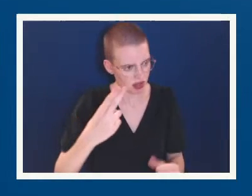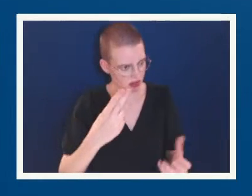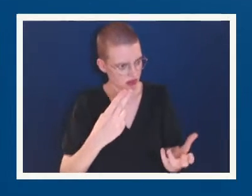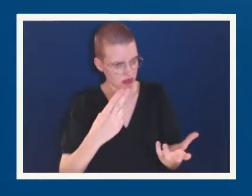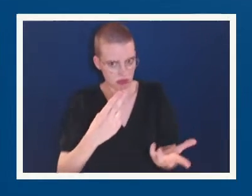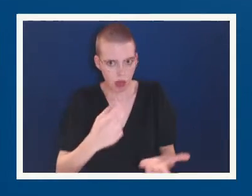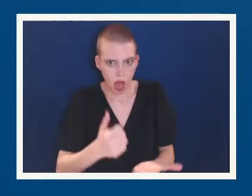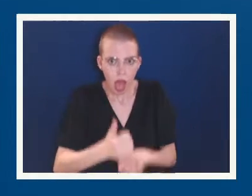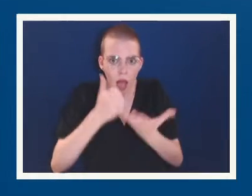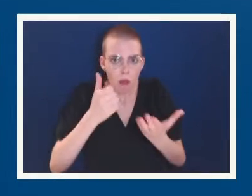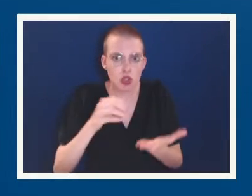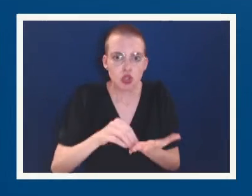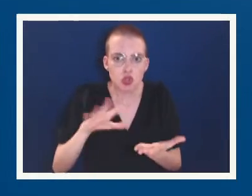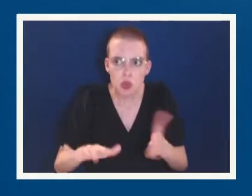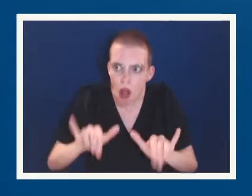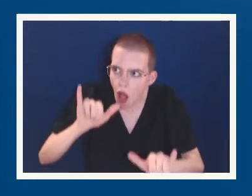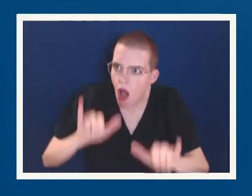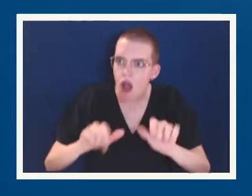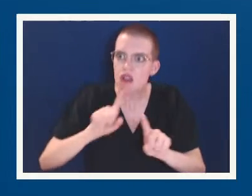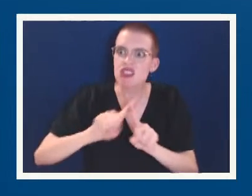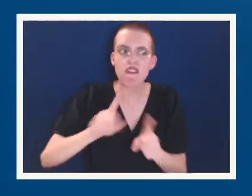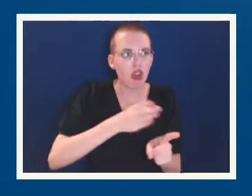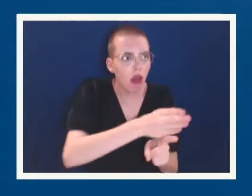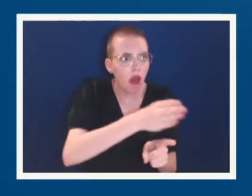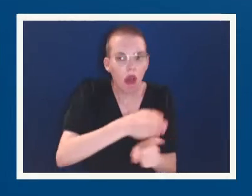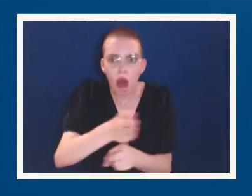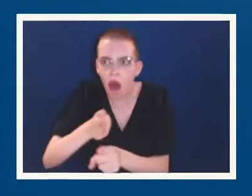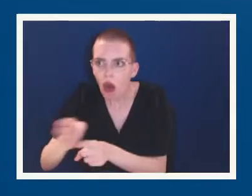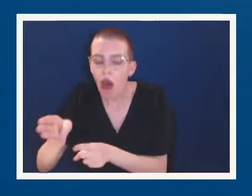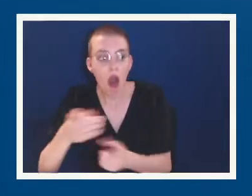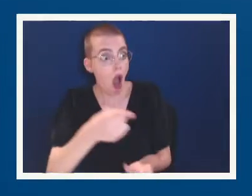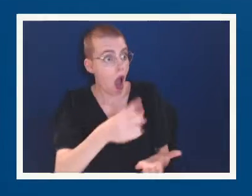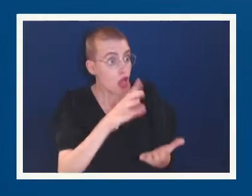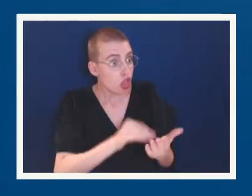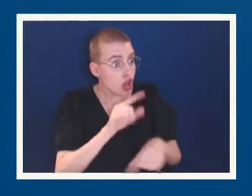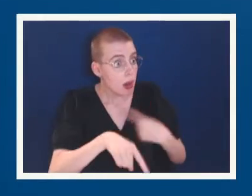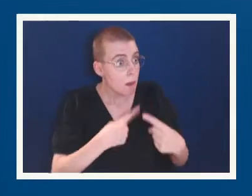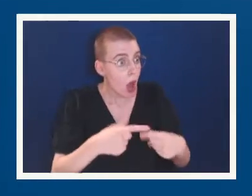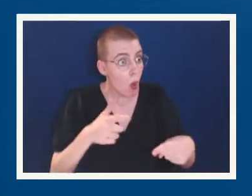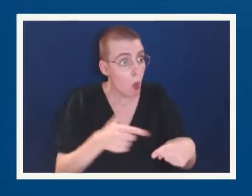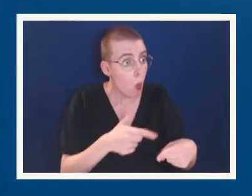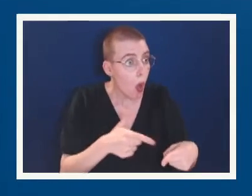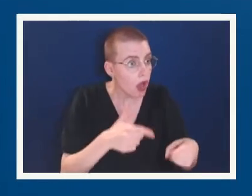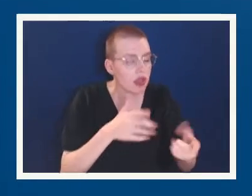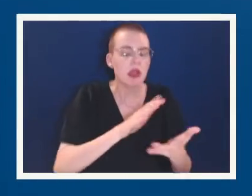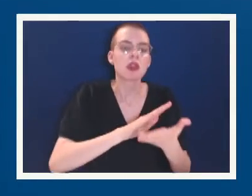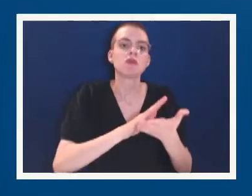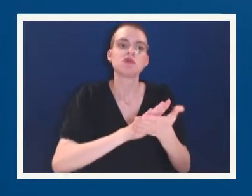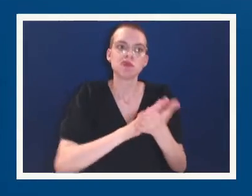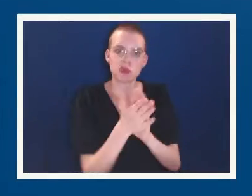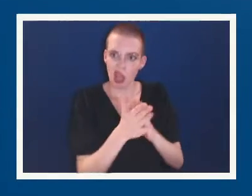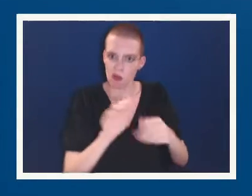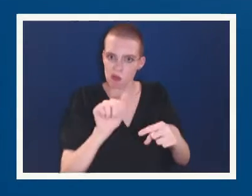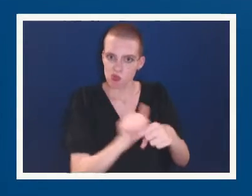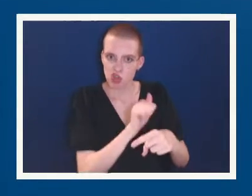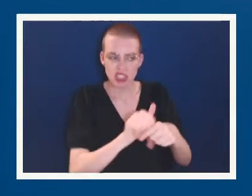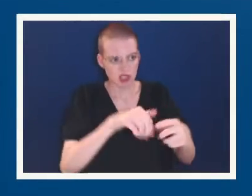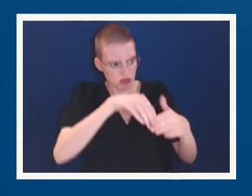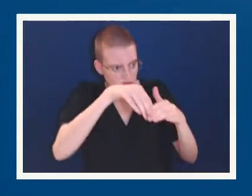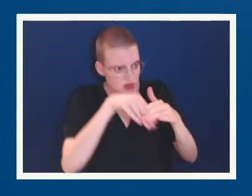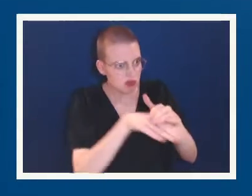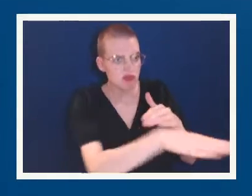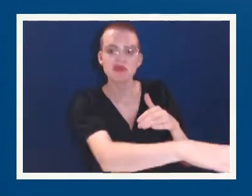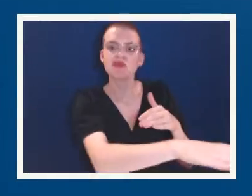We sent her to a union apprenticeship program, and we believed in her, so she started a small business right here in North